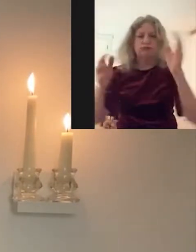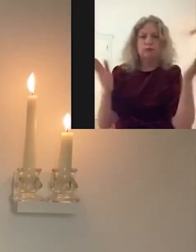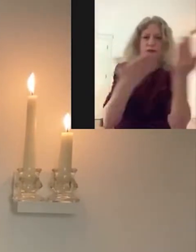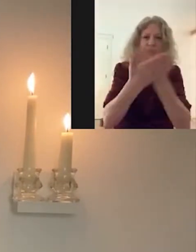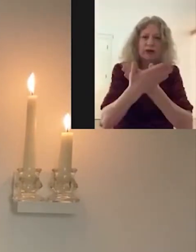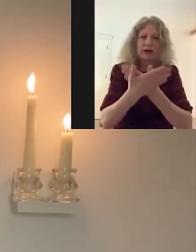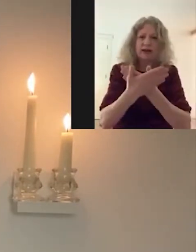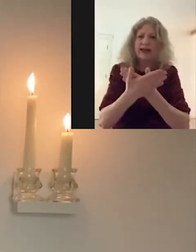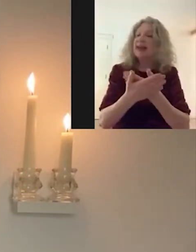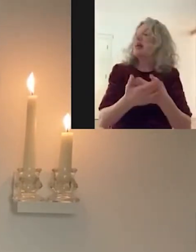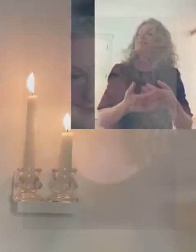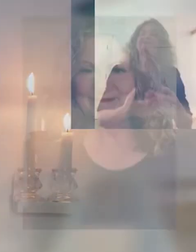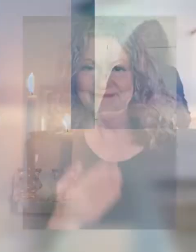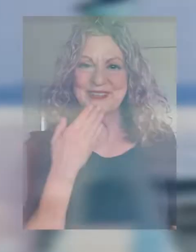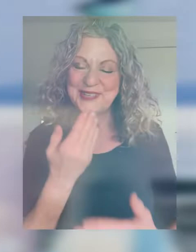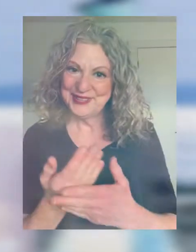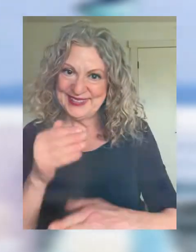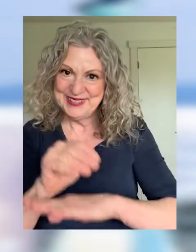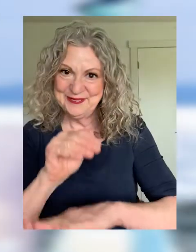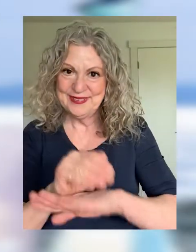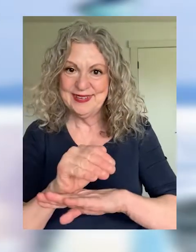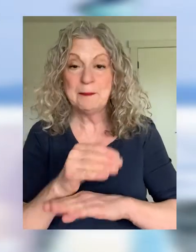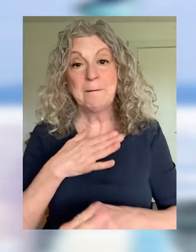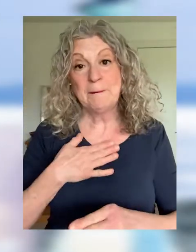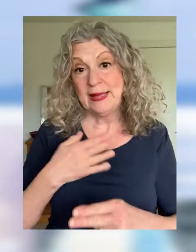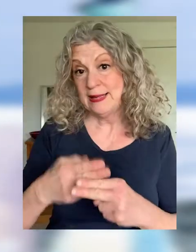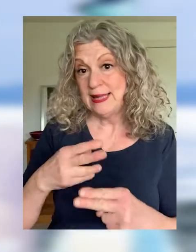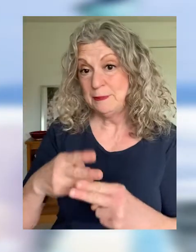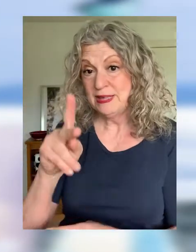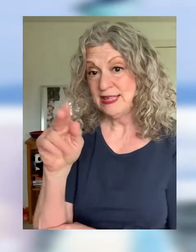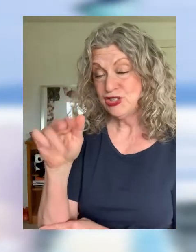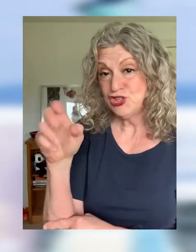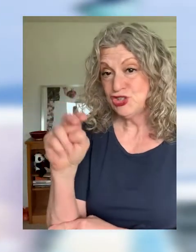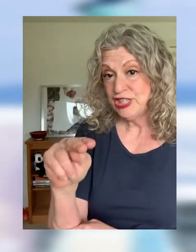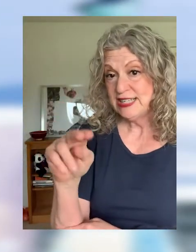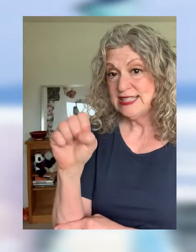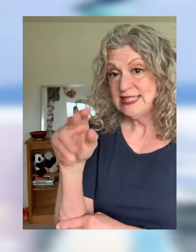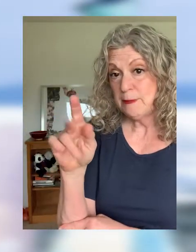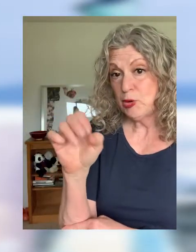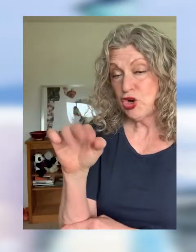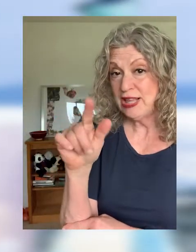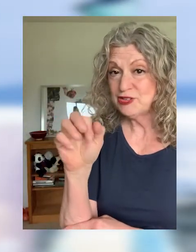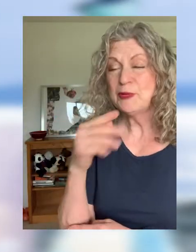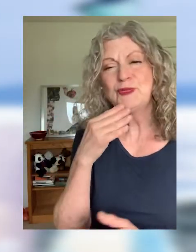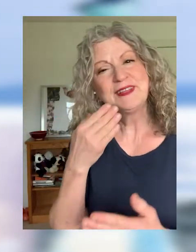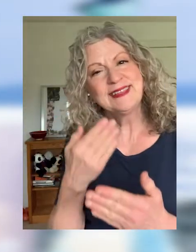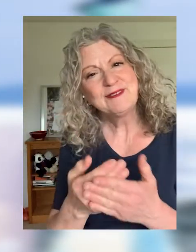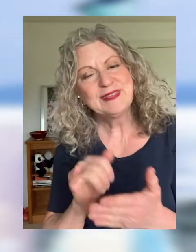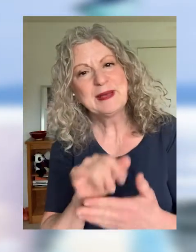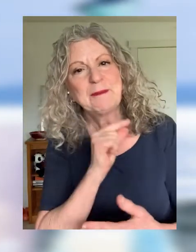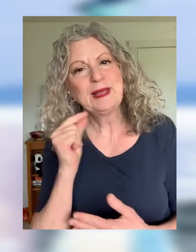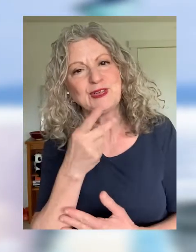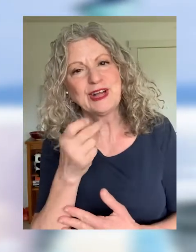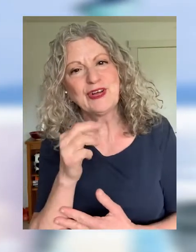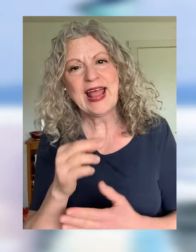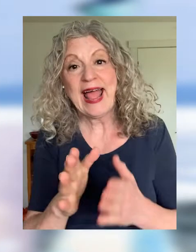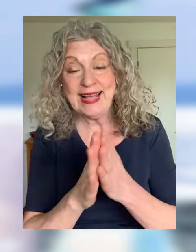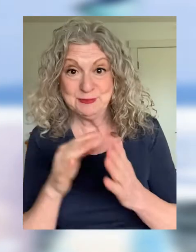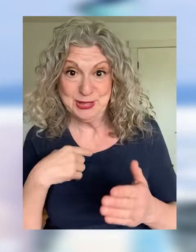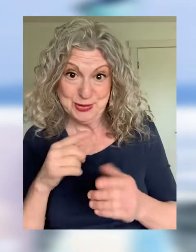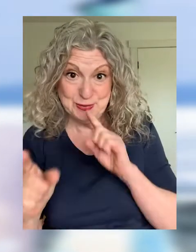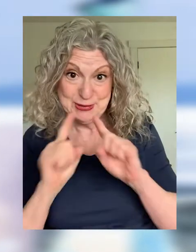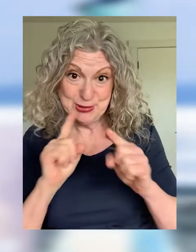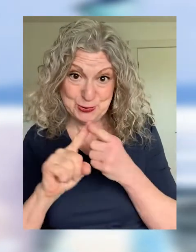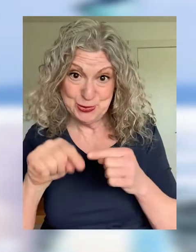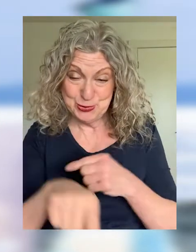not overcome it. Good evening. I'm Kirsten Sundberg-Lundstrom. I'm thankful that Pastor Hector asked me to speak to